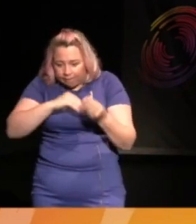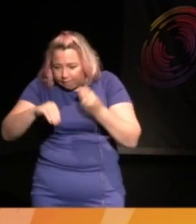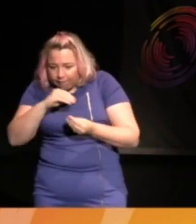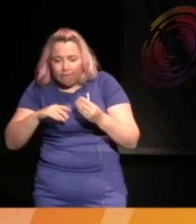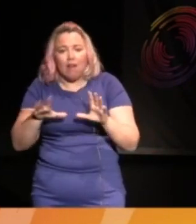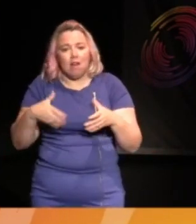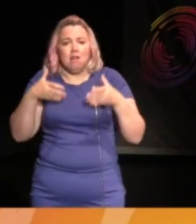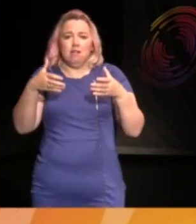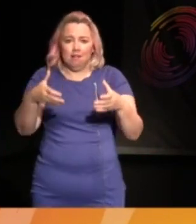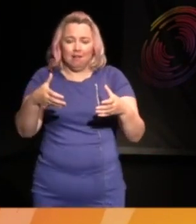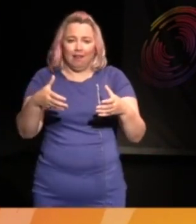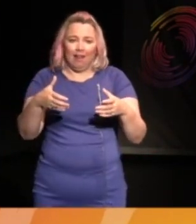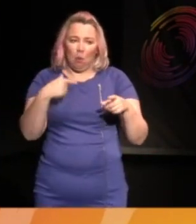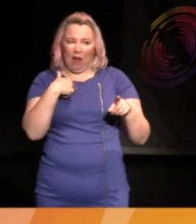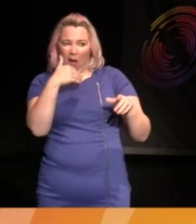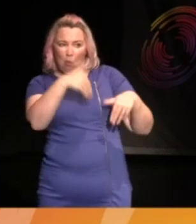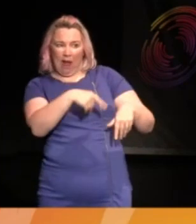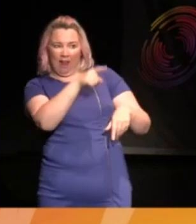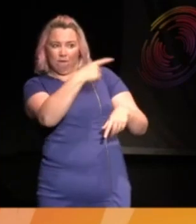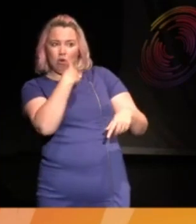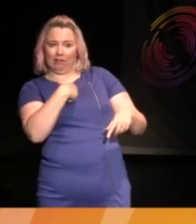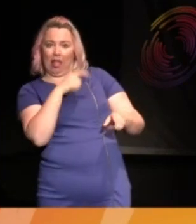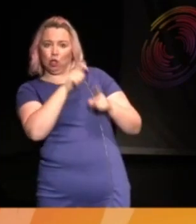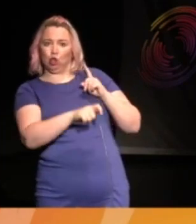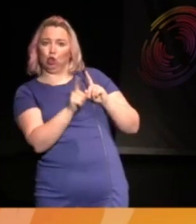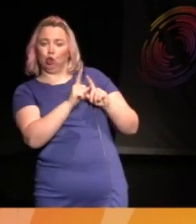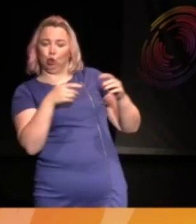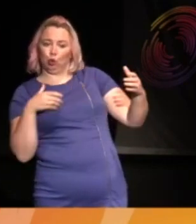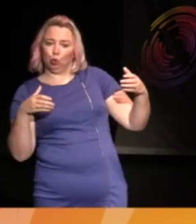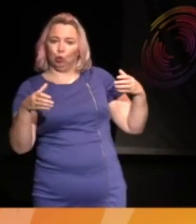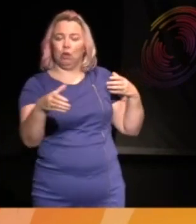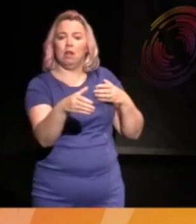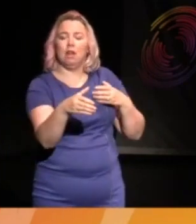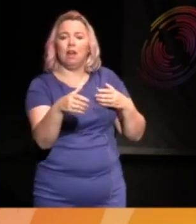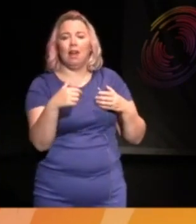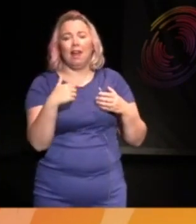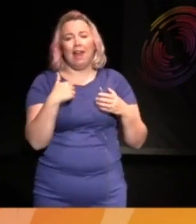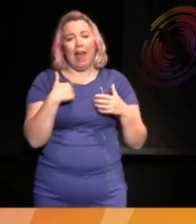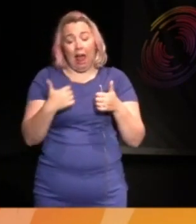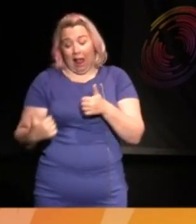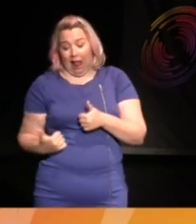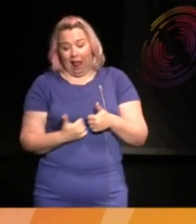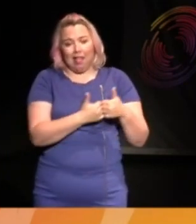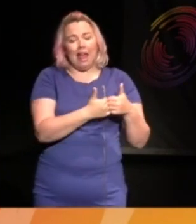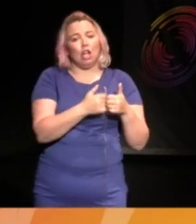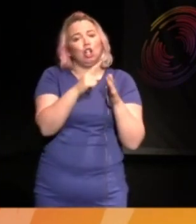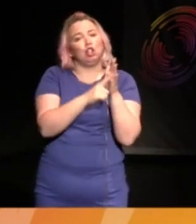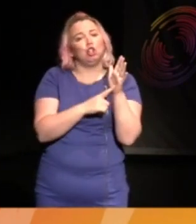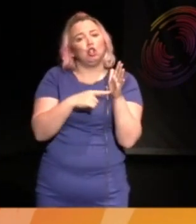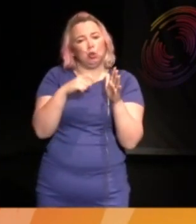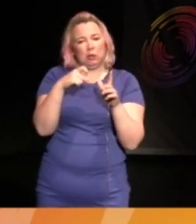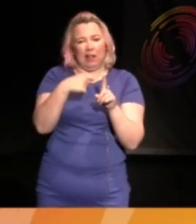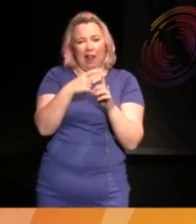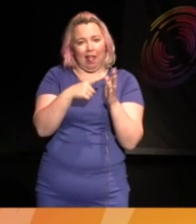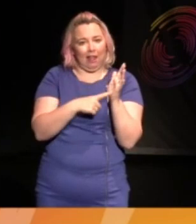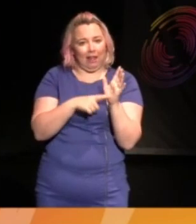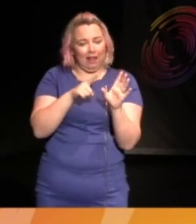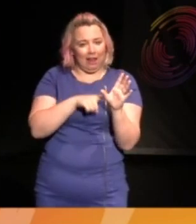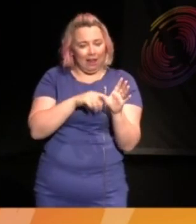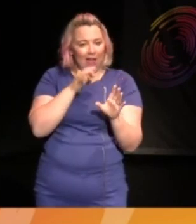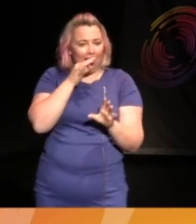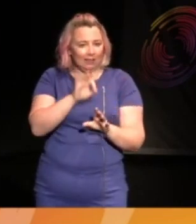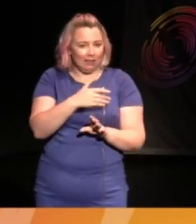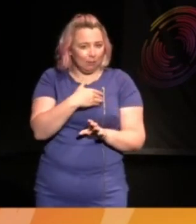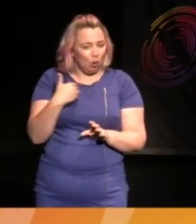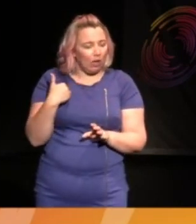things that are moving us to, what we need for allyship. And there's a question that Jude Kelly asked Leena. So if